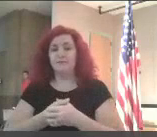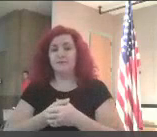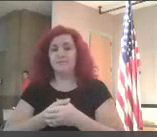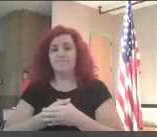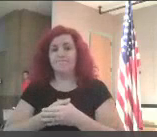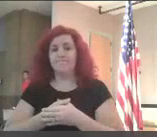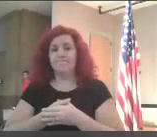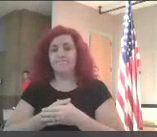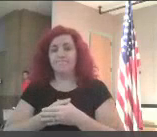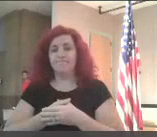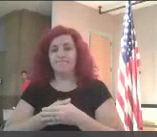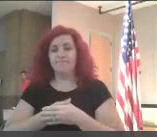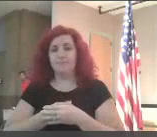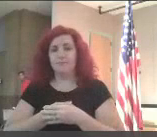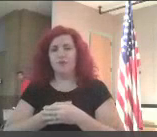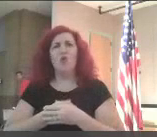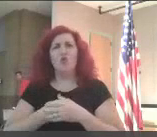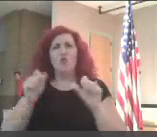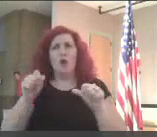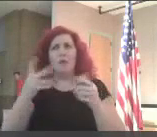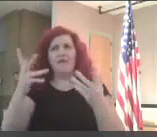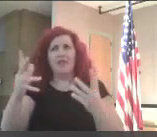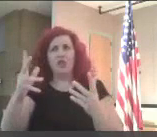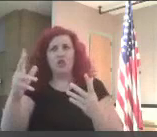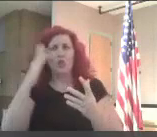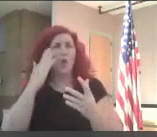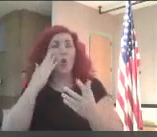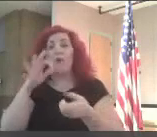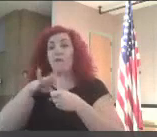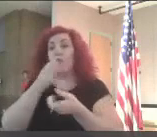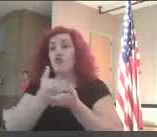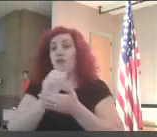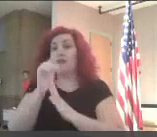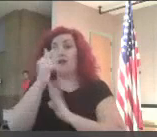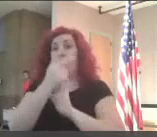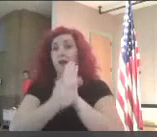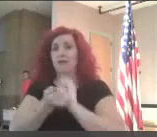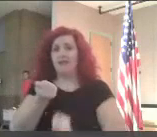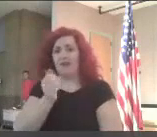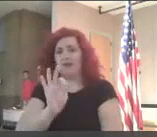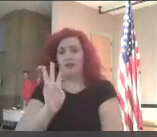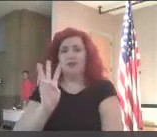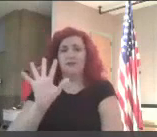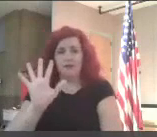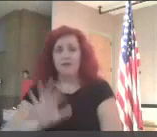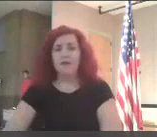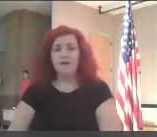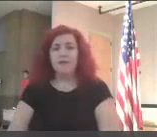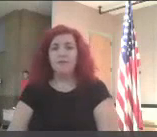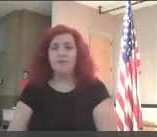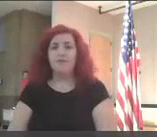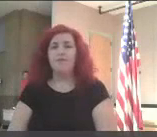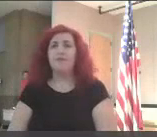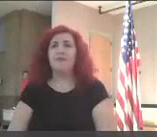hurdle is the Voting Rights Act of 1965. And it's an